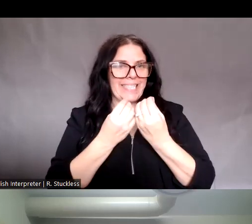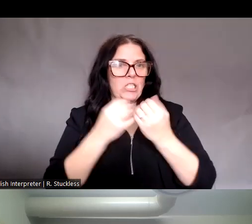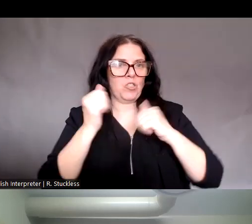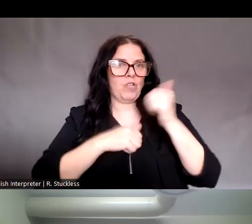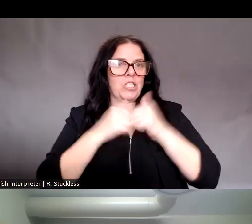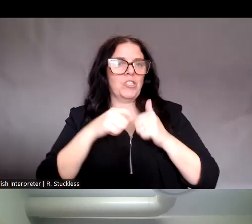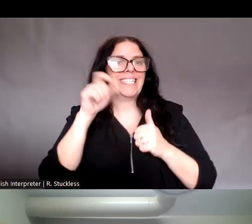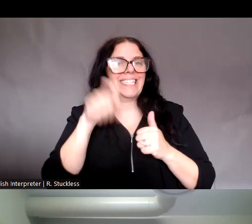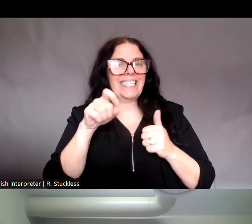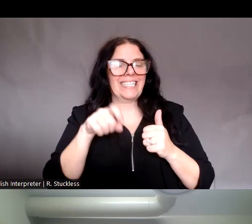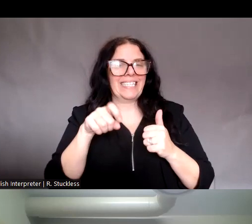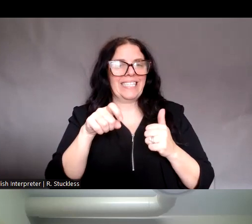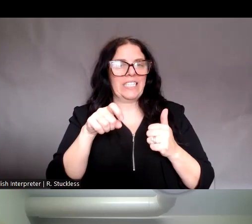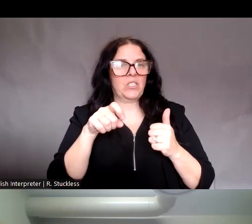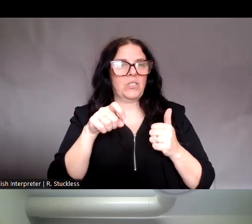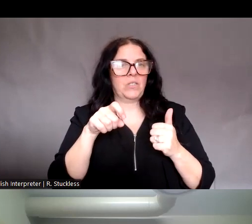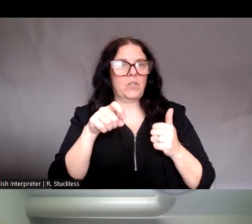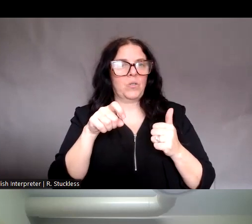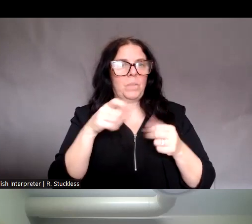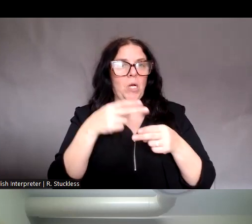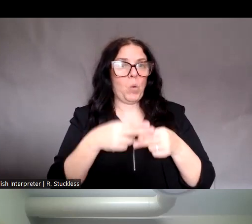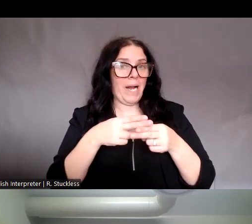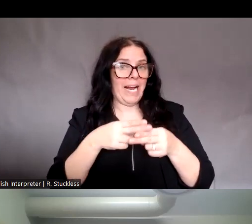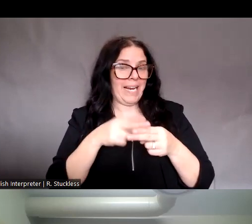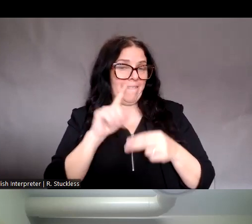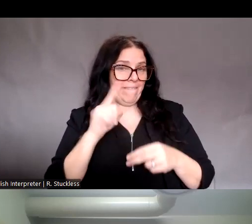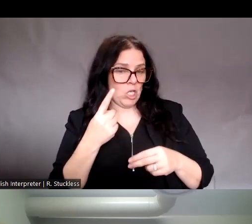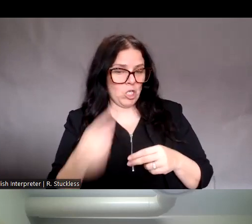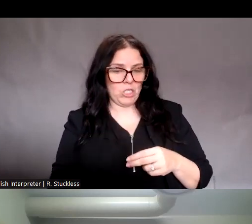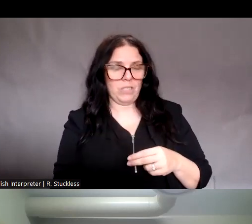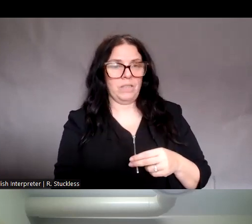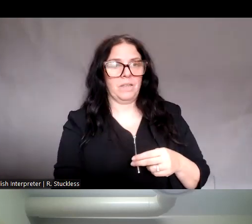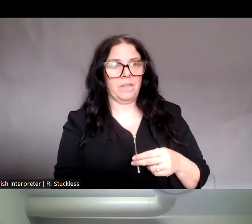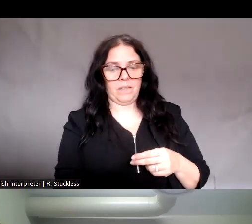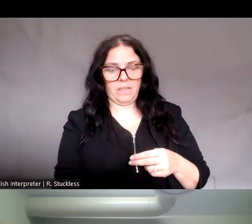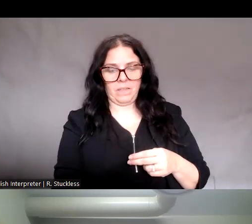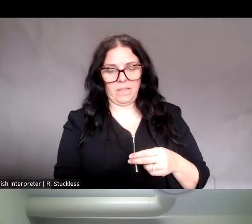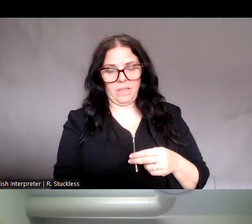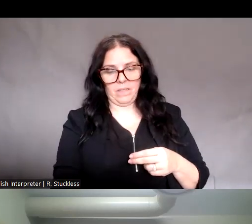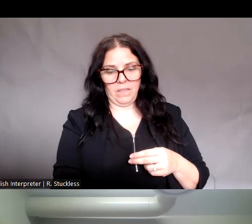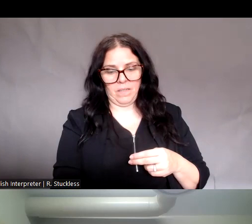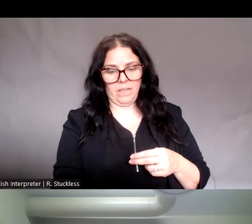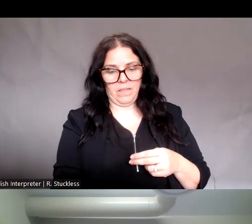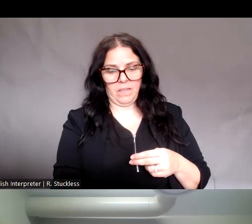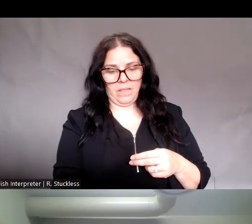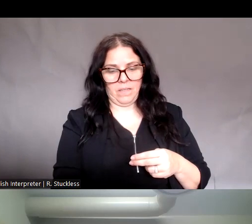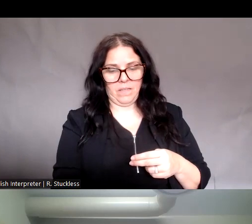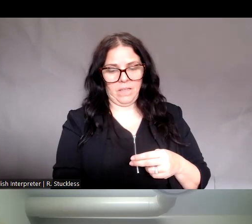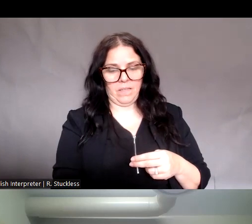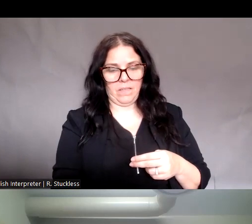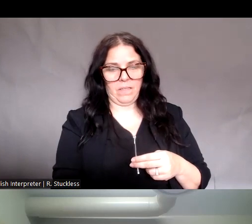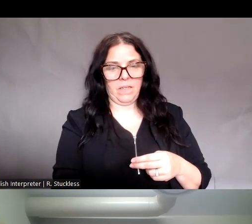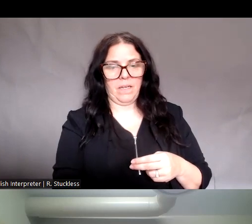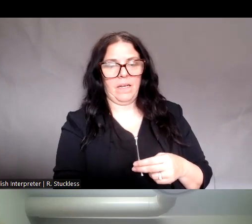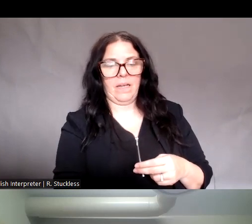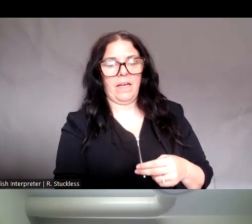to be waded through first. And with MOUs and evaluation and tracking